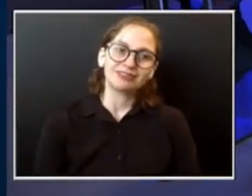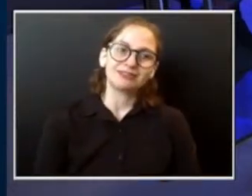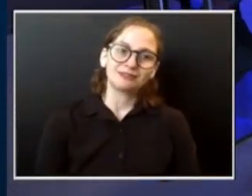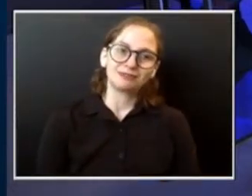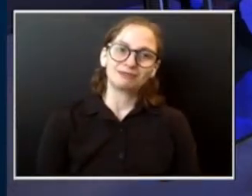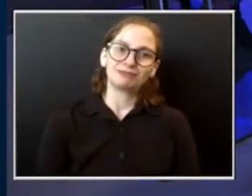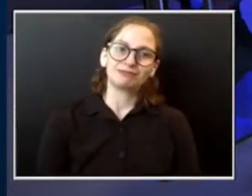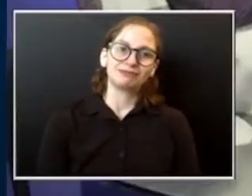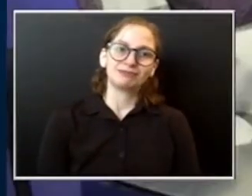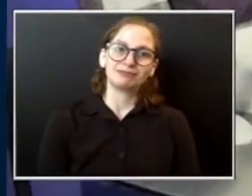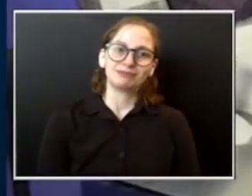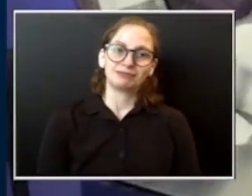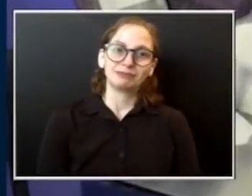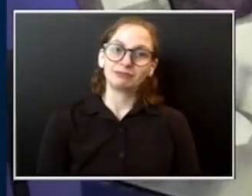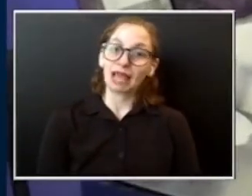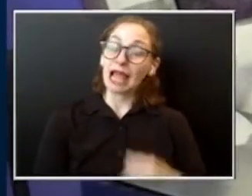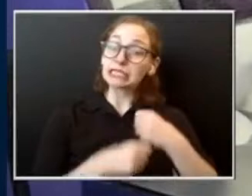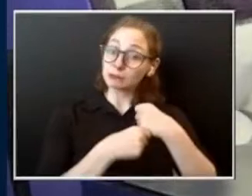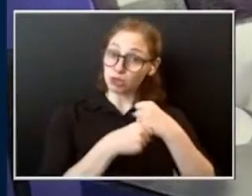producing a lot of urine.